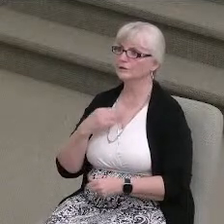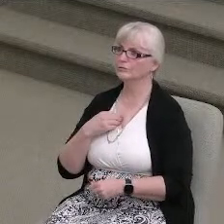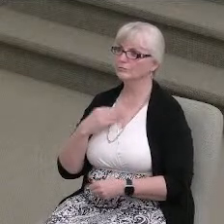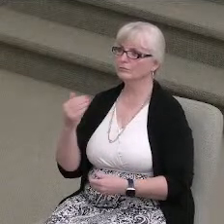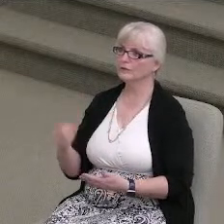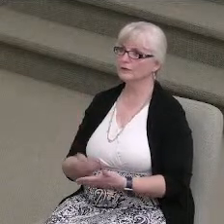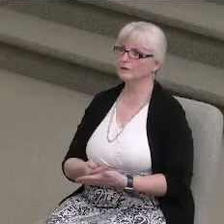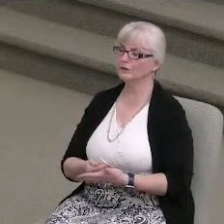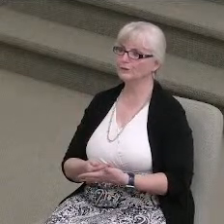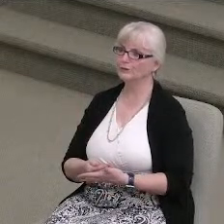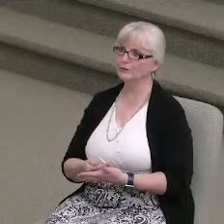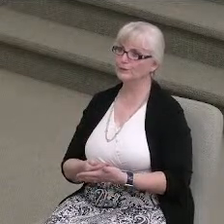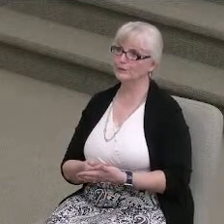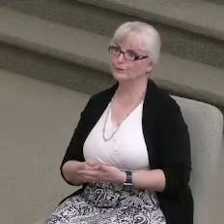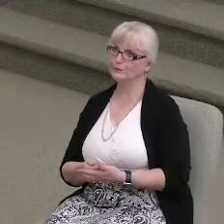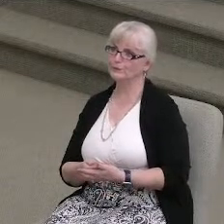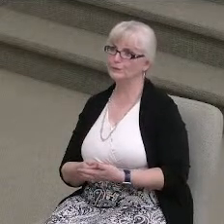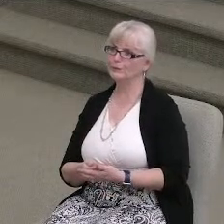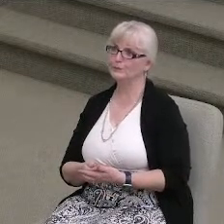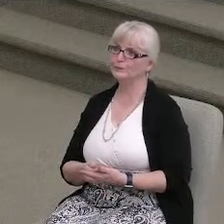out of the